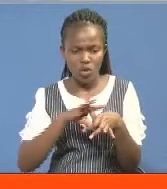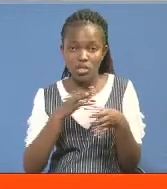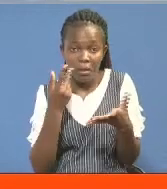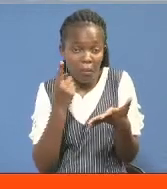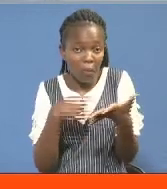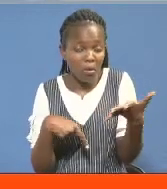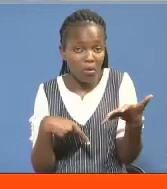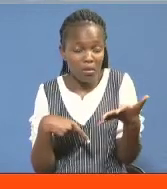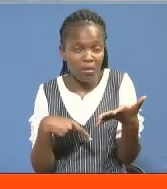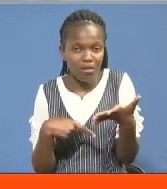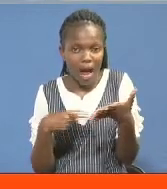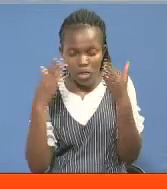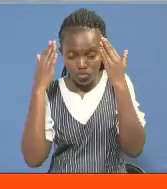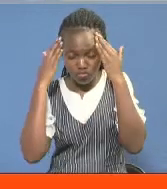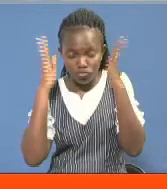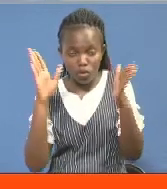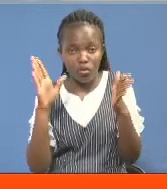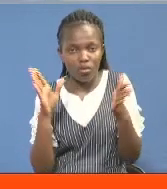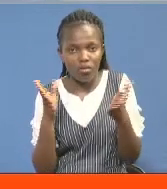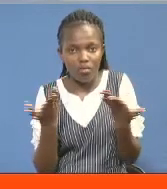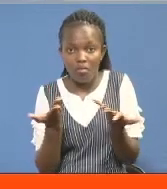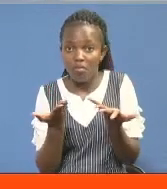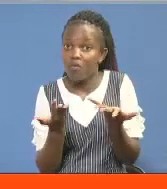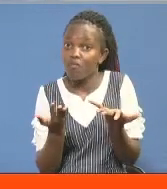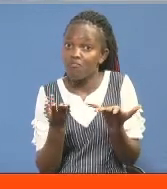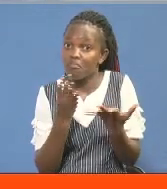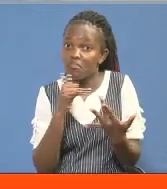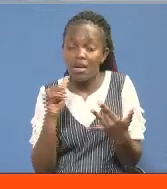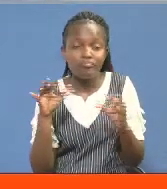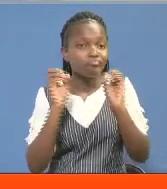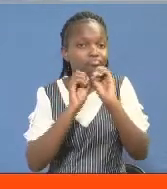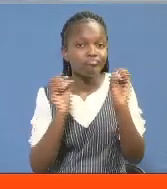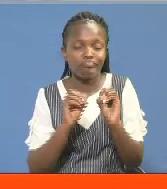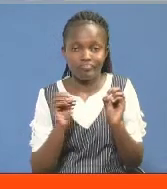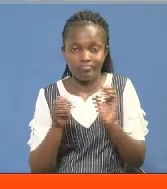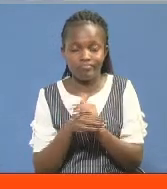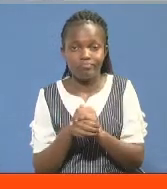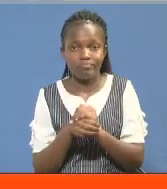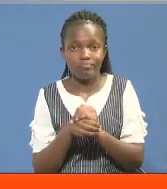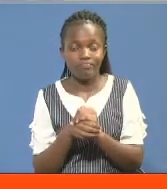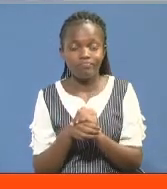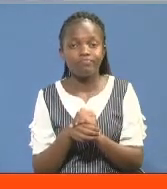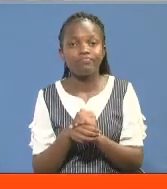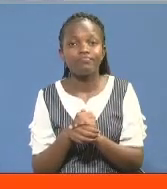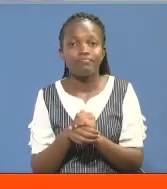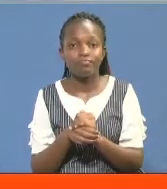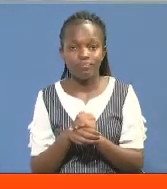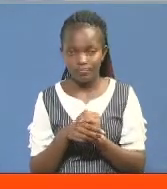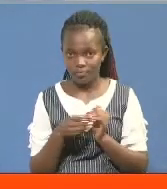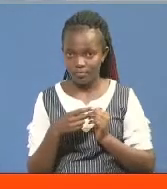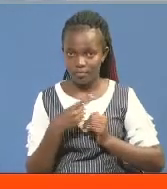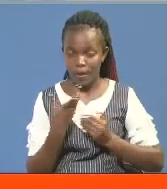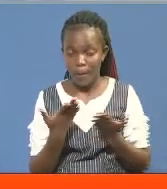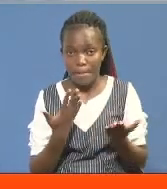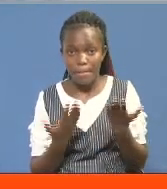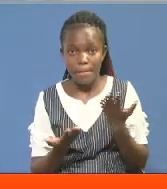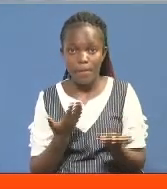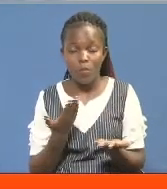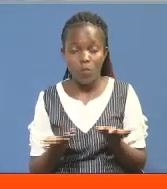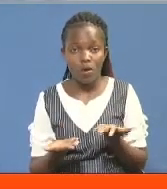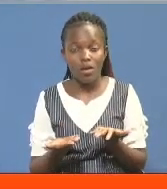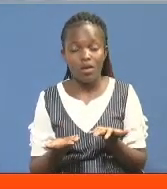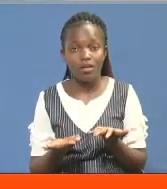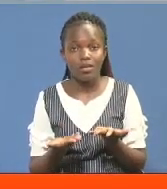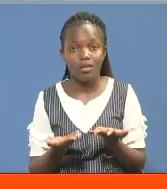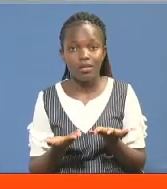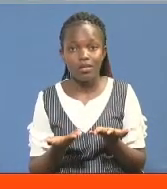even know the contents of that bill? Remember, I say the devil is in the detail, in anything. So maybe what we are being